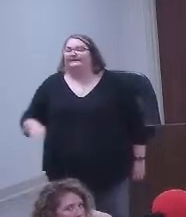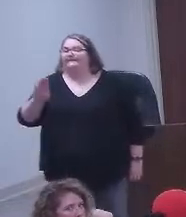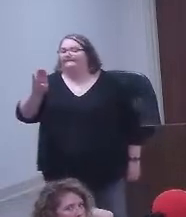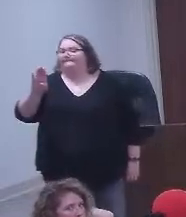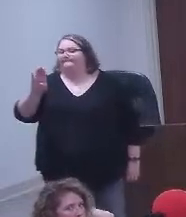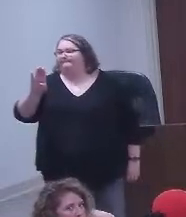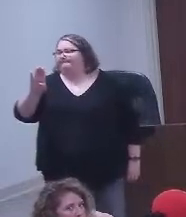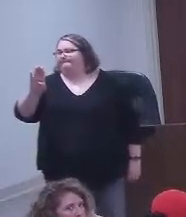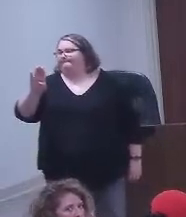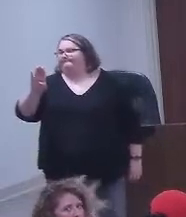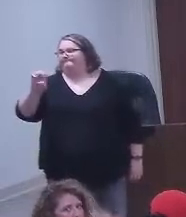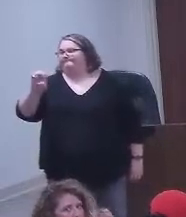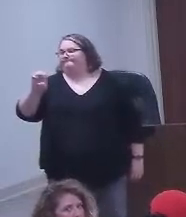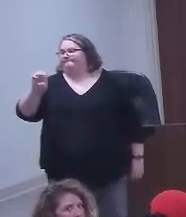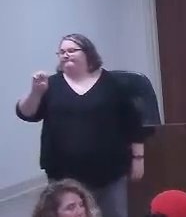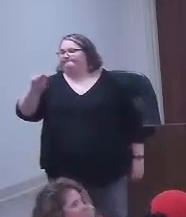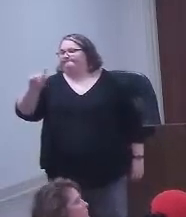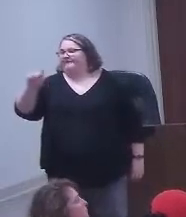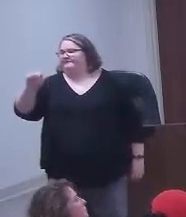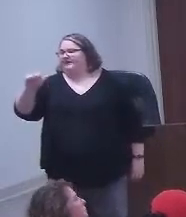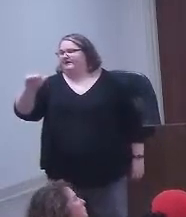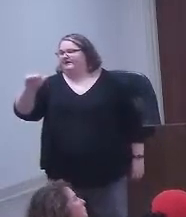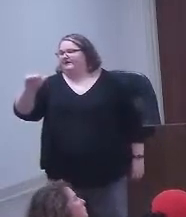Benta Diop.